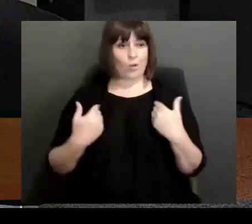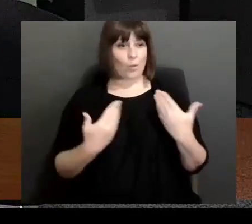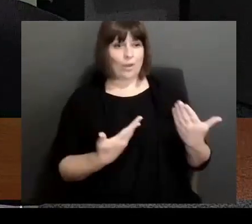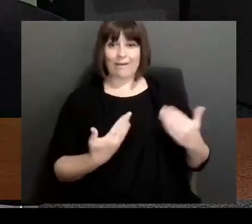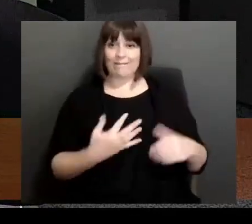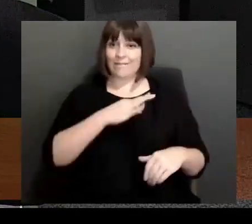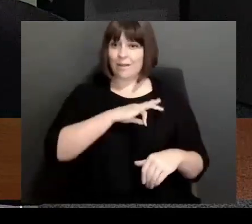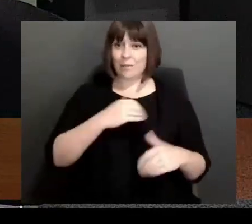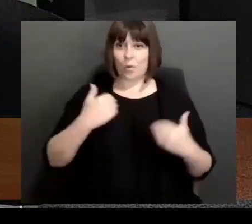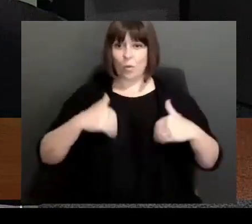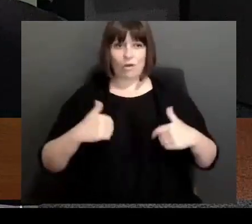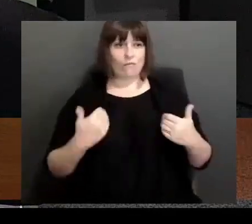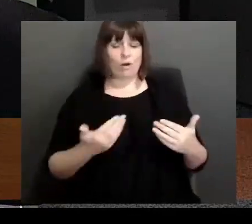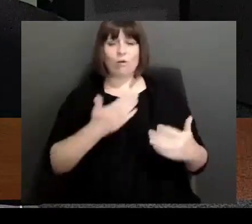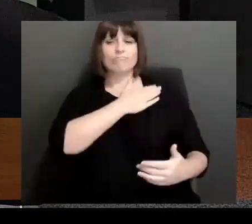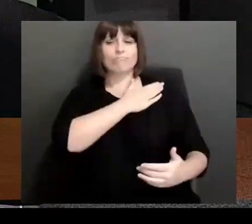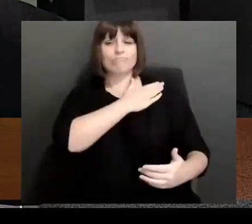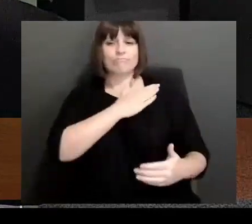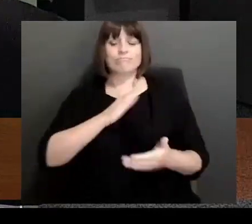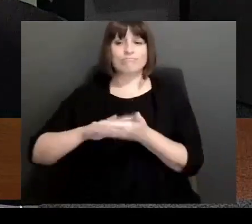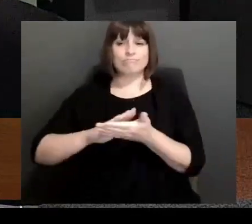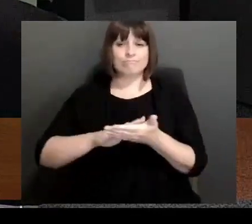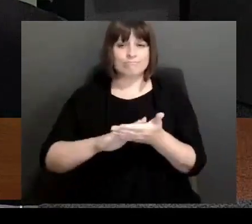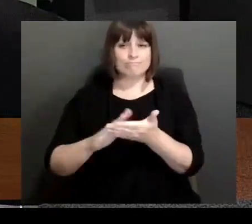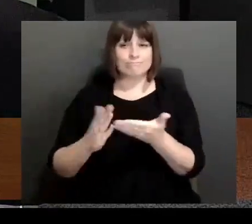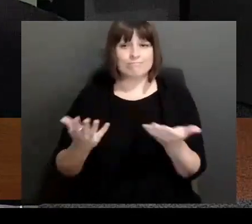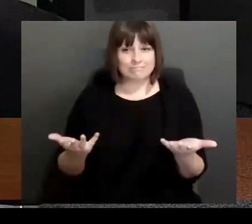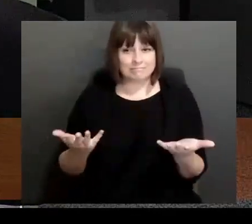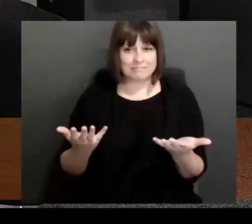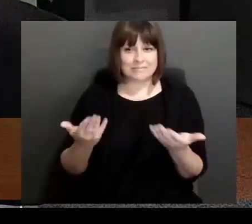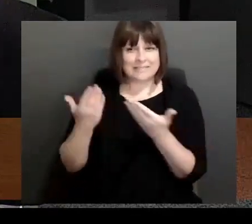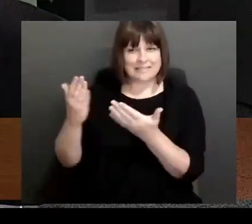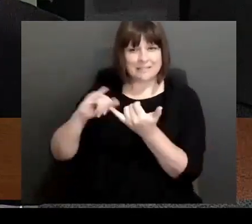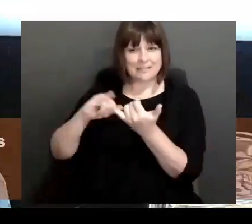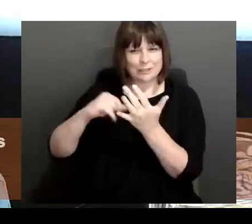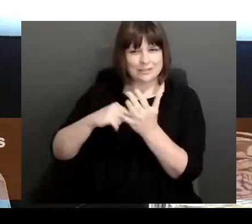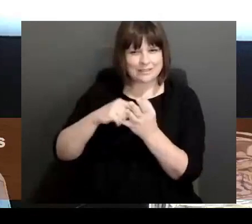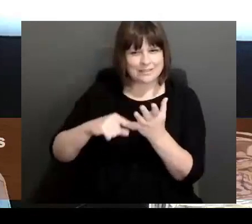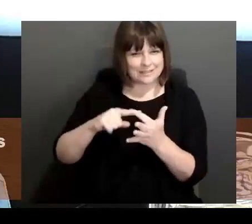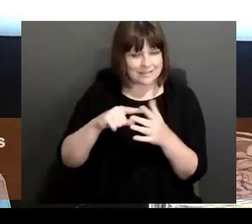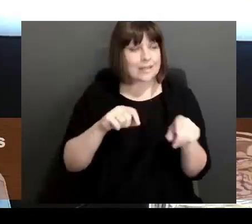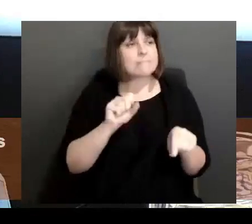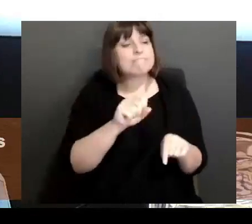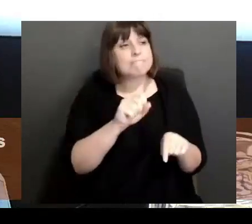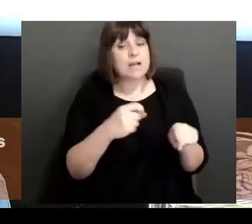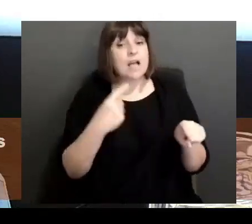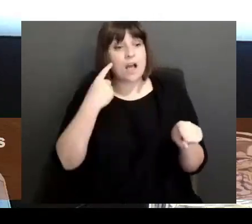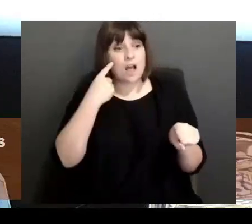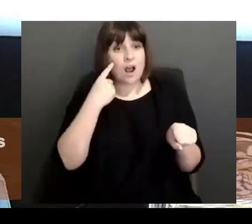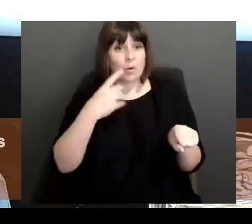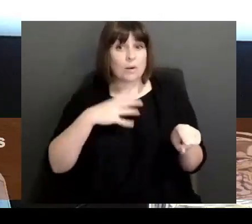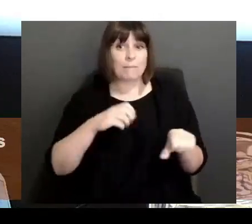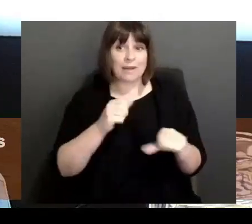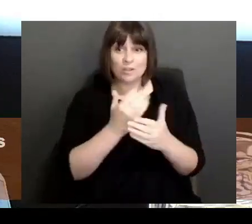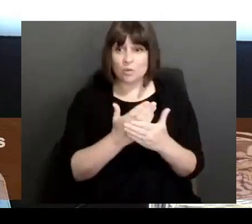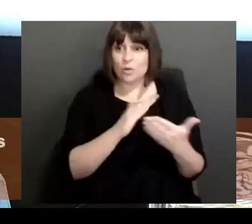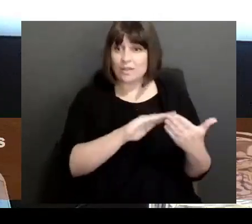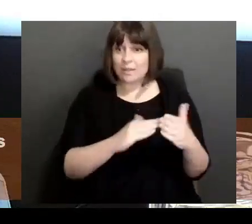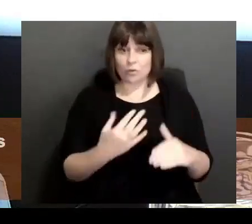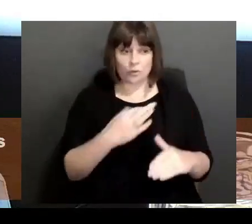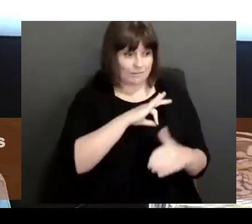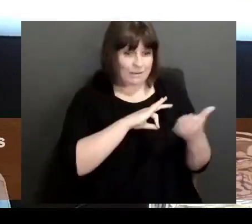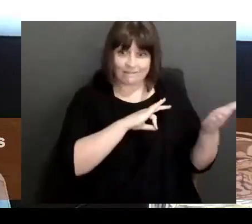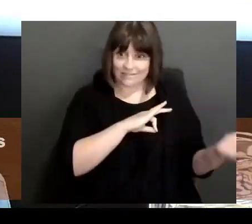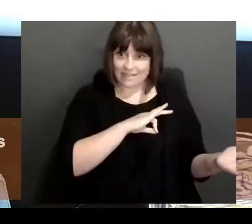Yes. And my intention is to ensure that community benefit is real, it's tangible, and